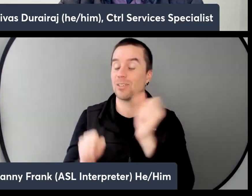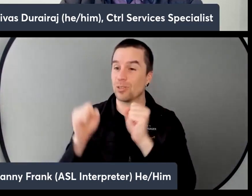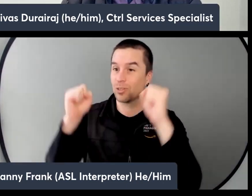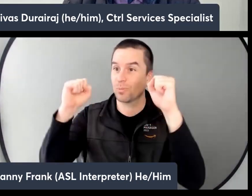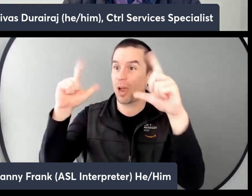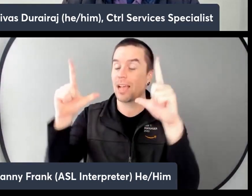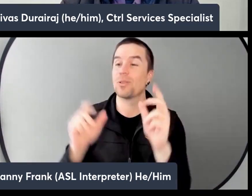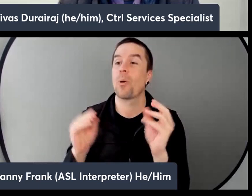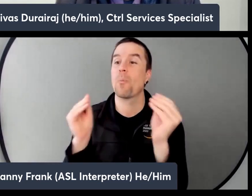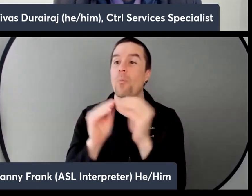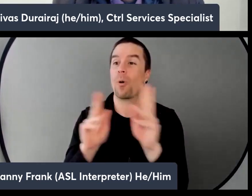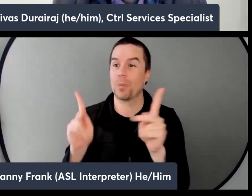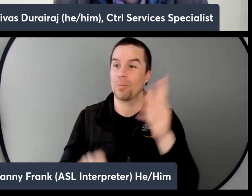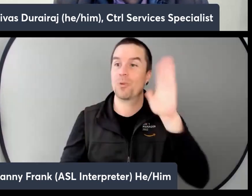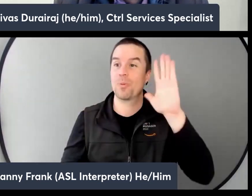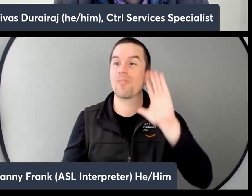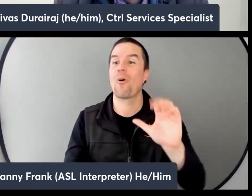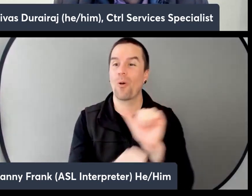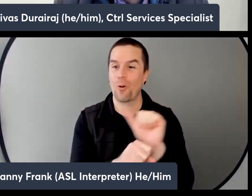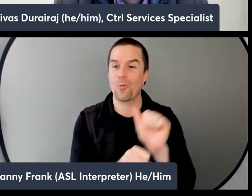alumni.